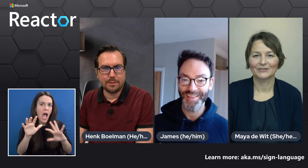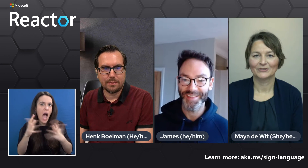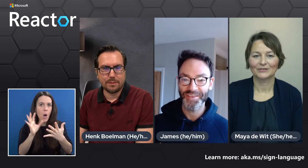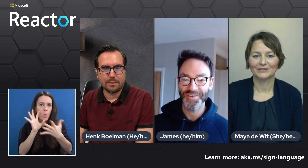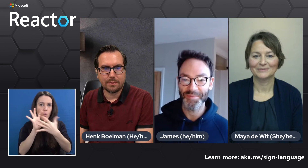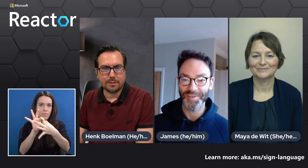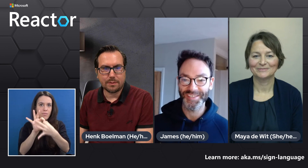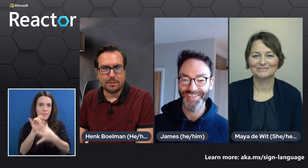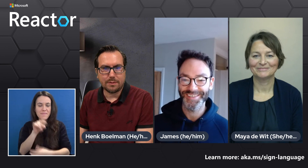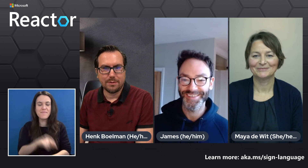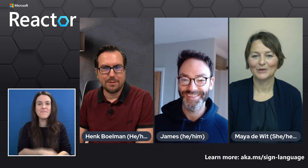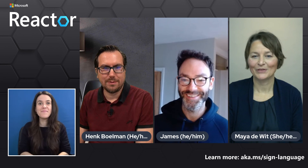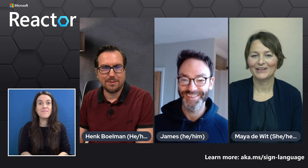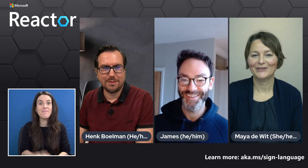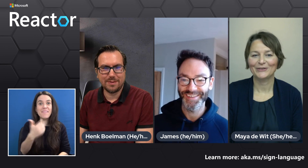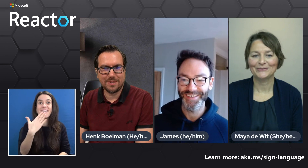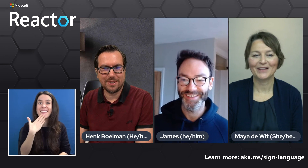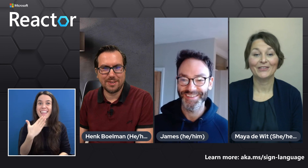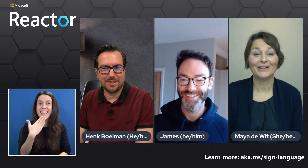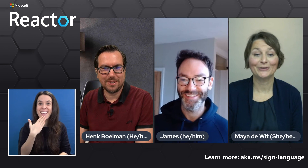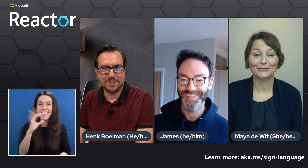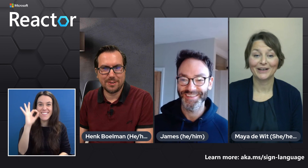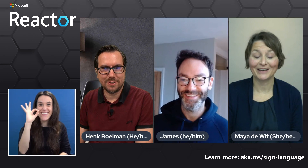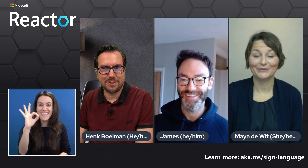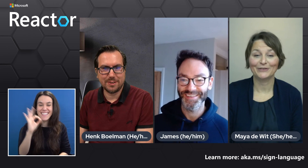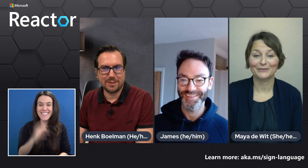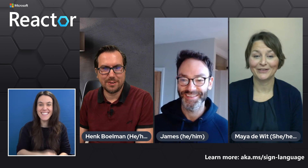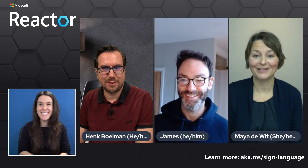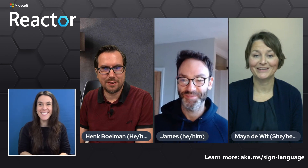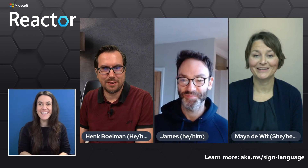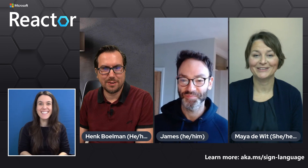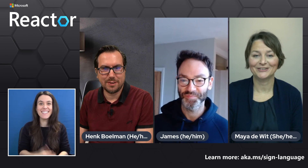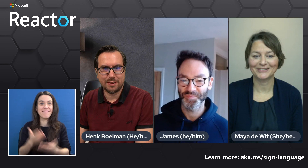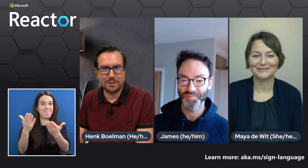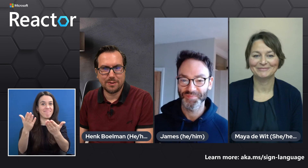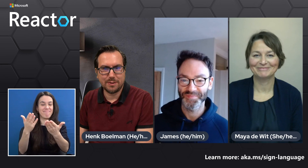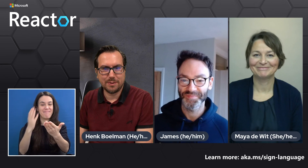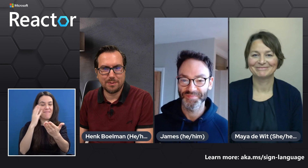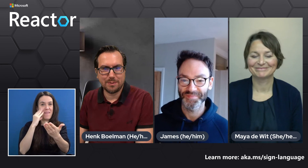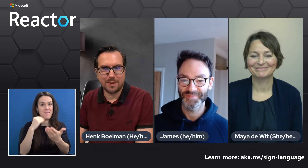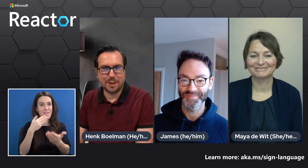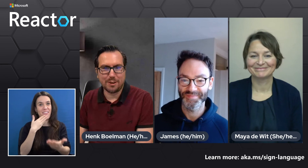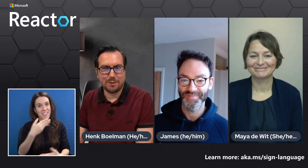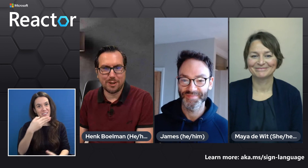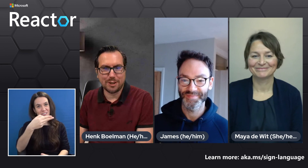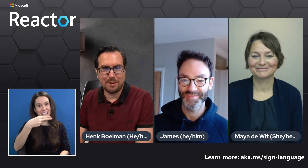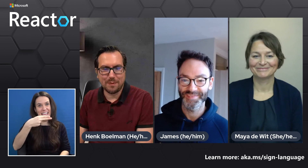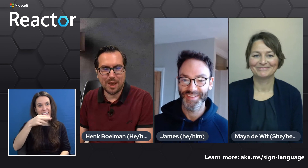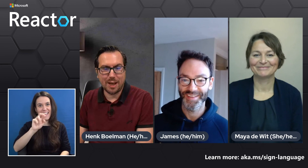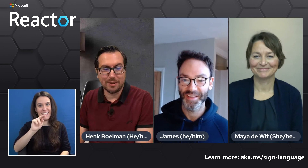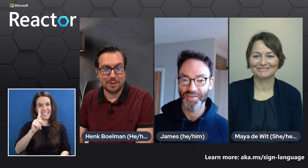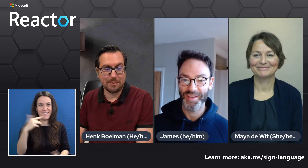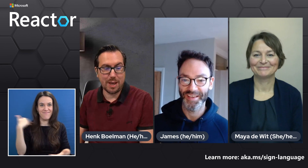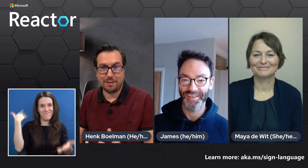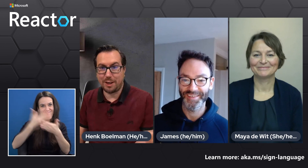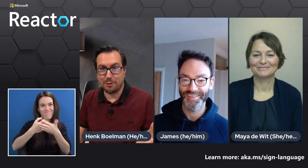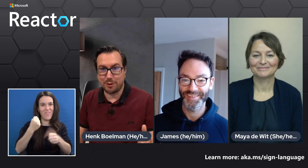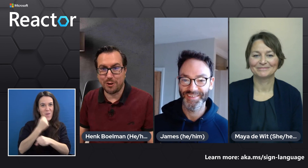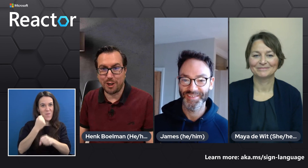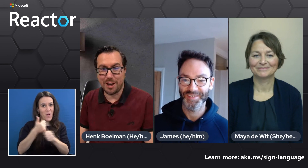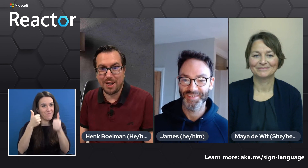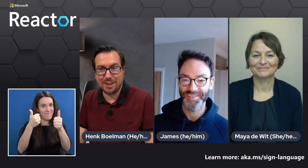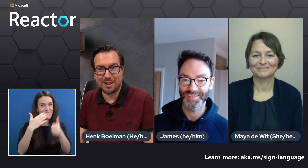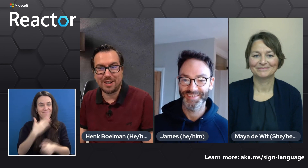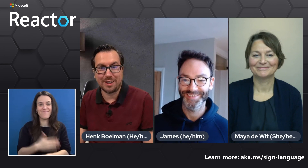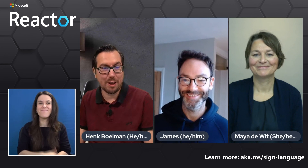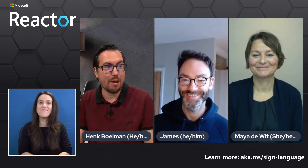But yeah, thank you so much. Well, thank you. And thank you for Henk for everything that he has done. You're welcome. And yeah, thank you for